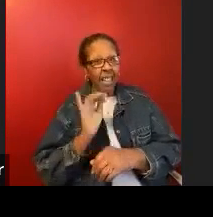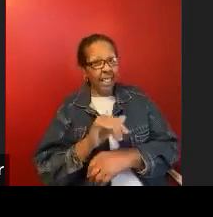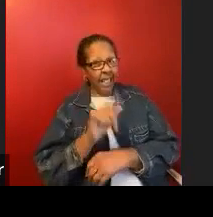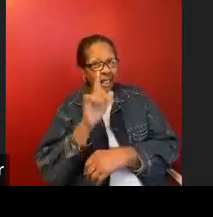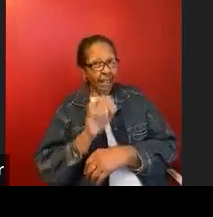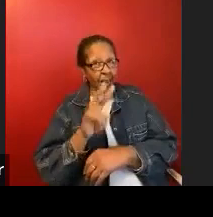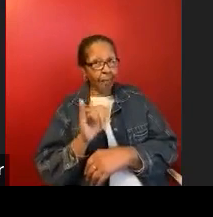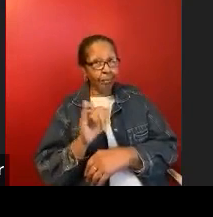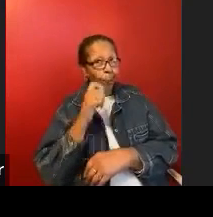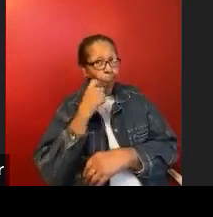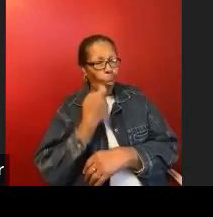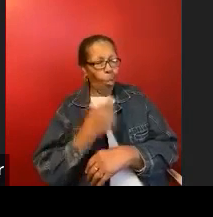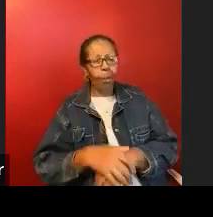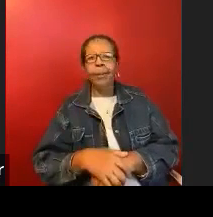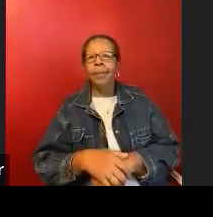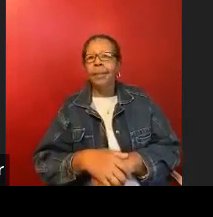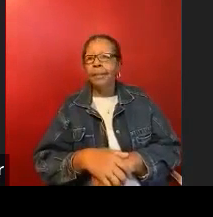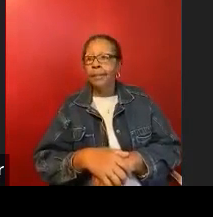okay. Anyone else?